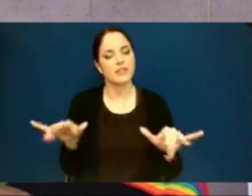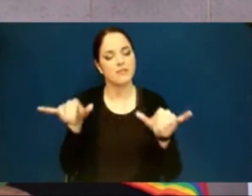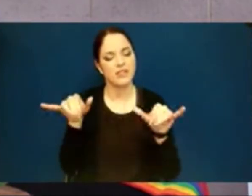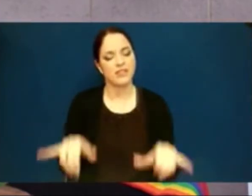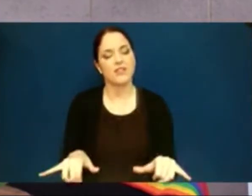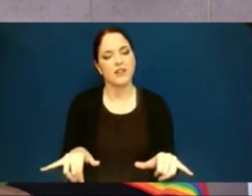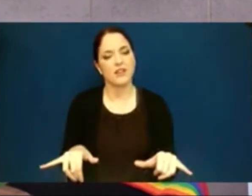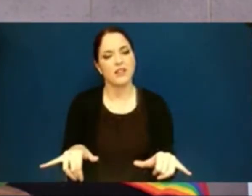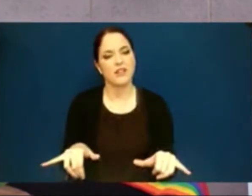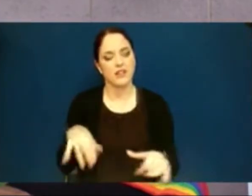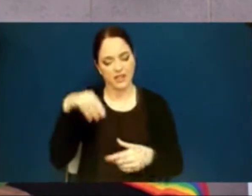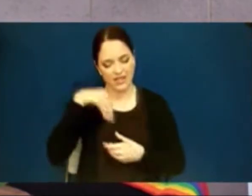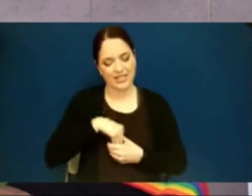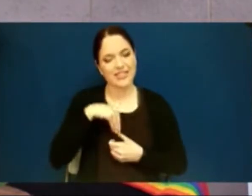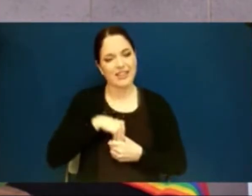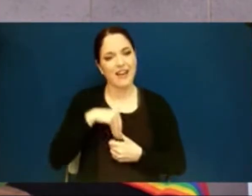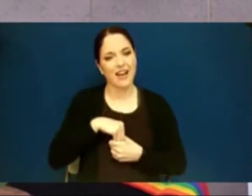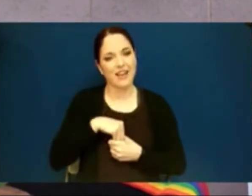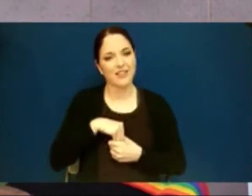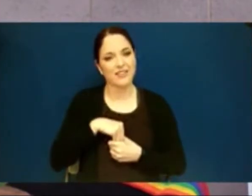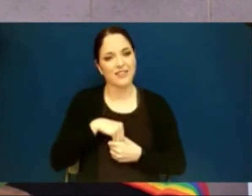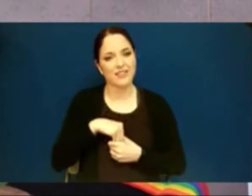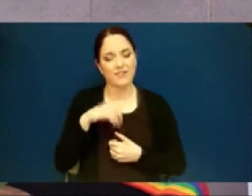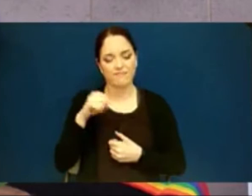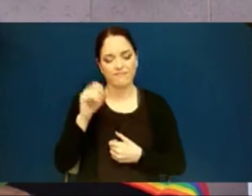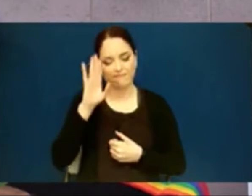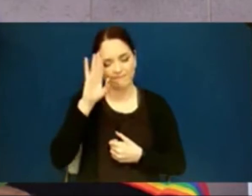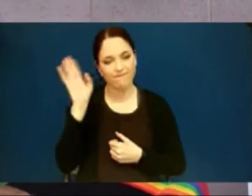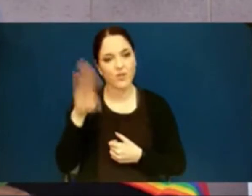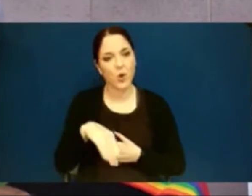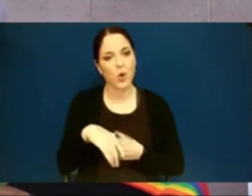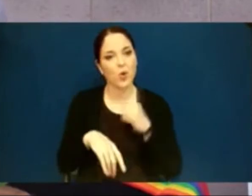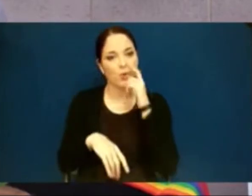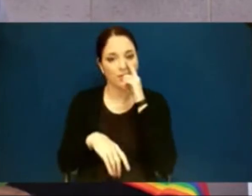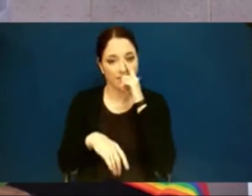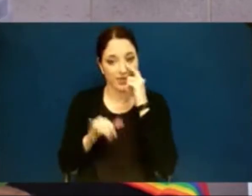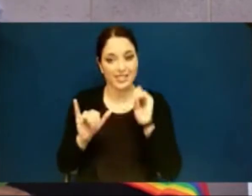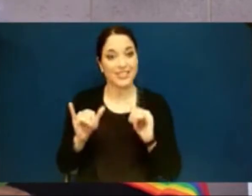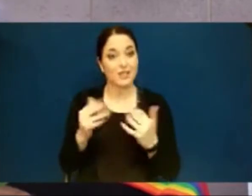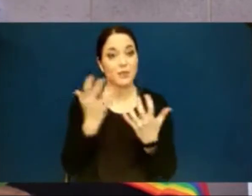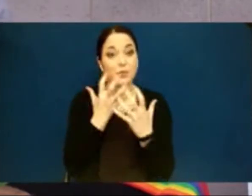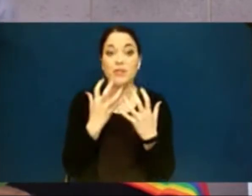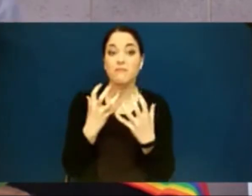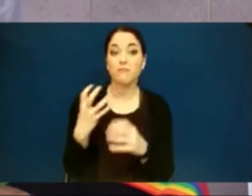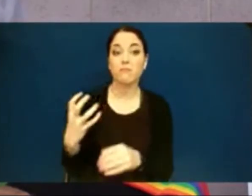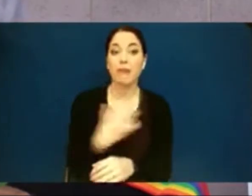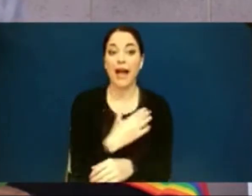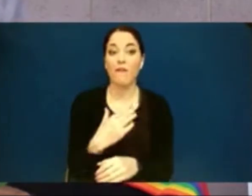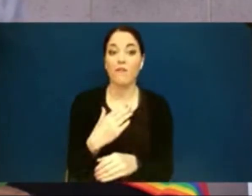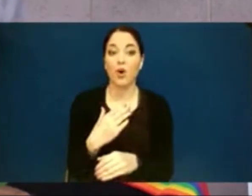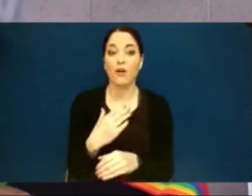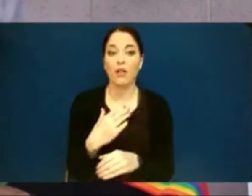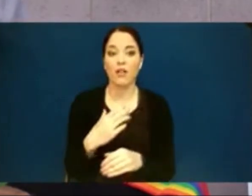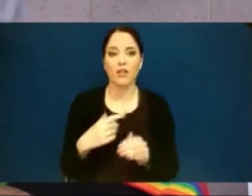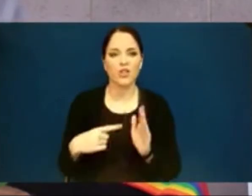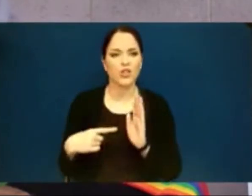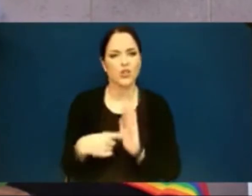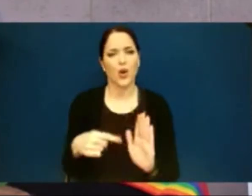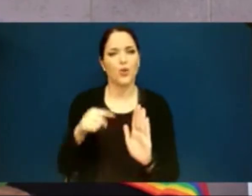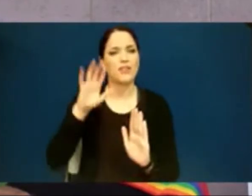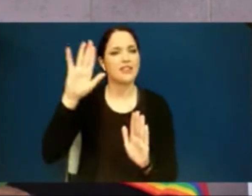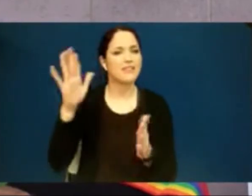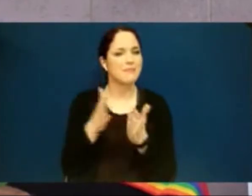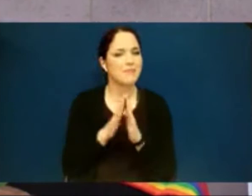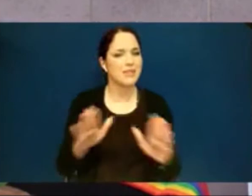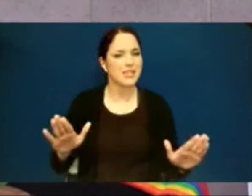and the big voice. The still big voice calls to the grace of peace. One of my colleagues,